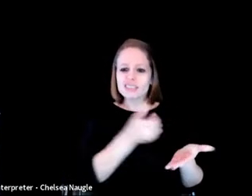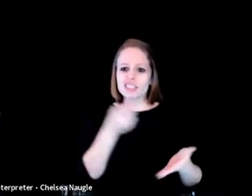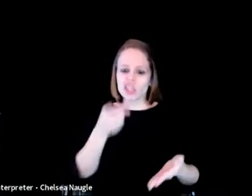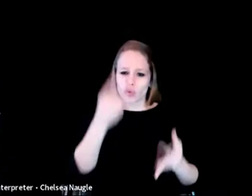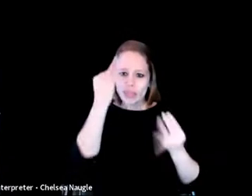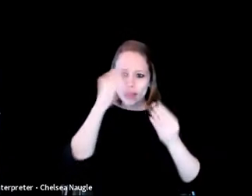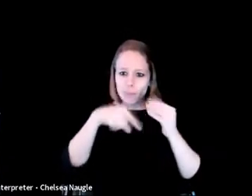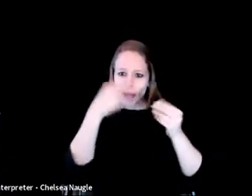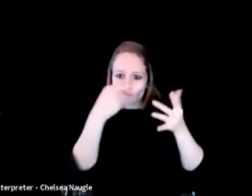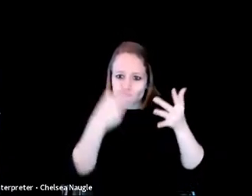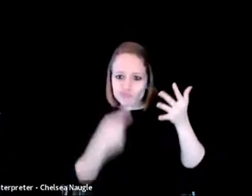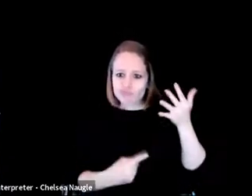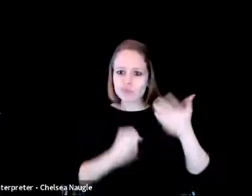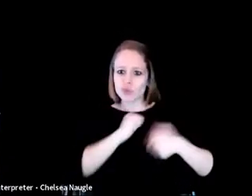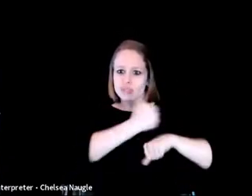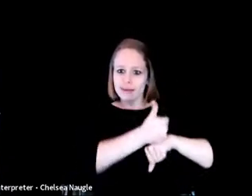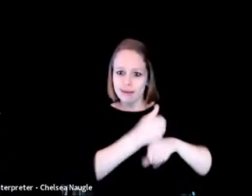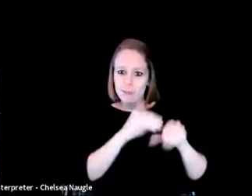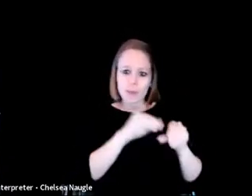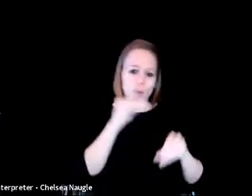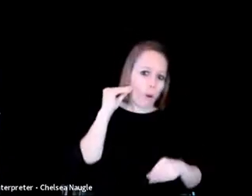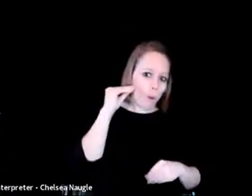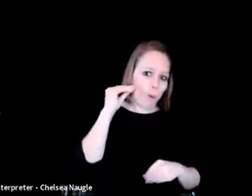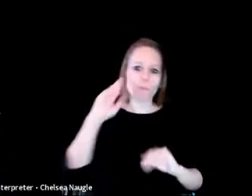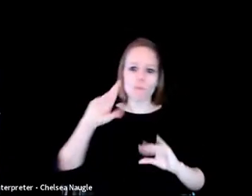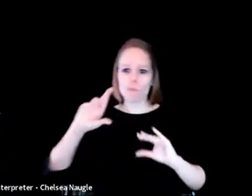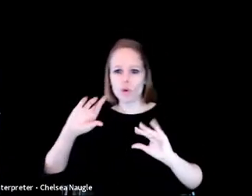up in the home. So